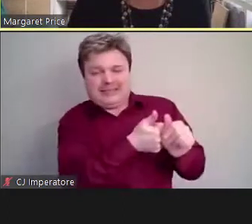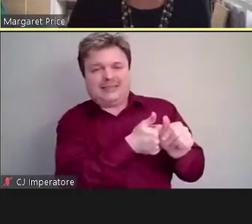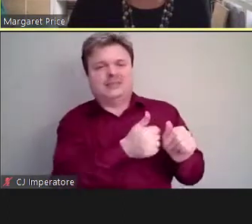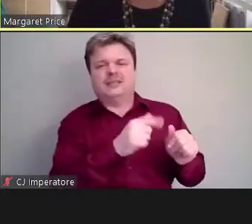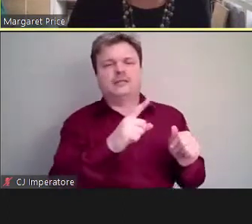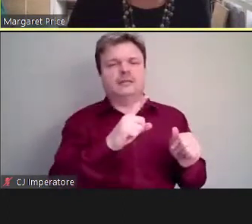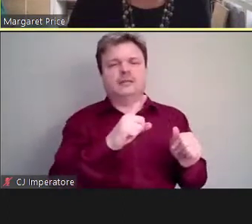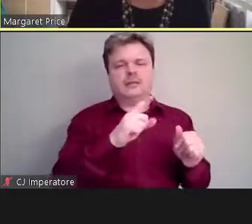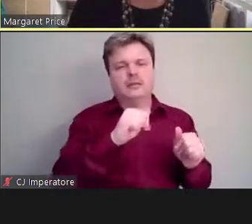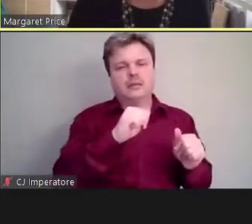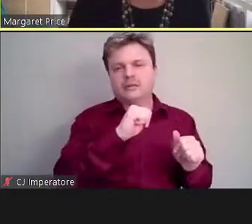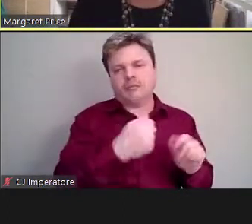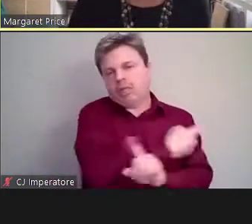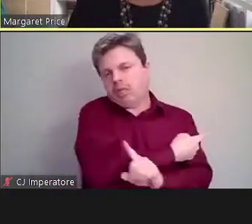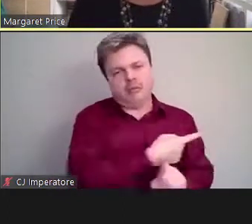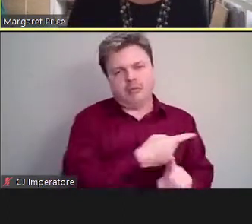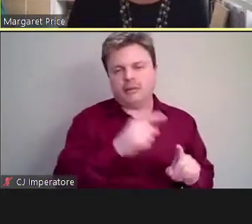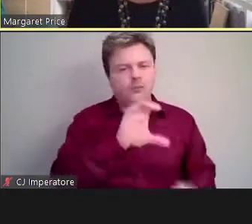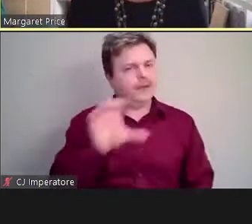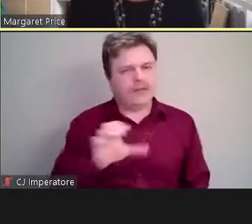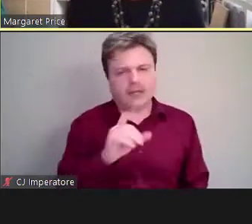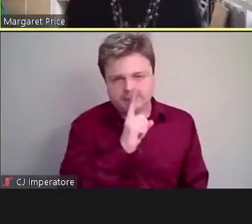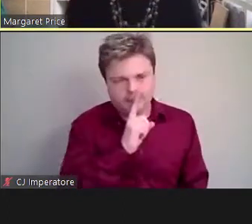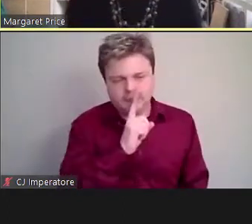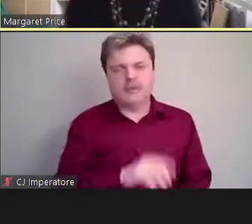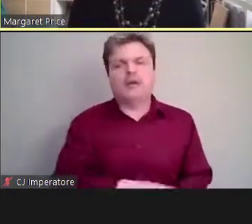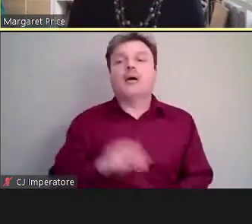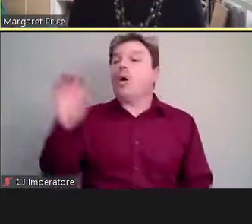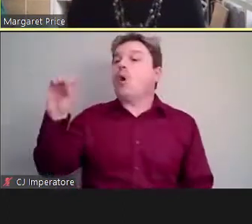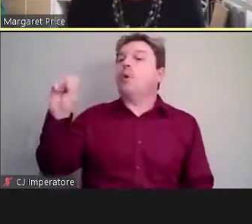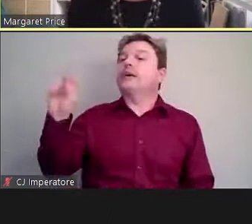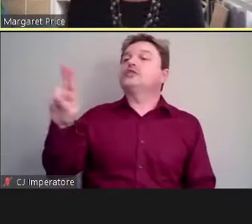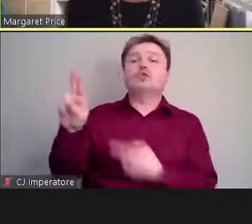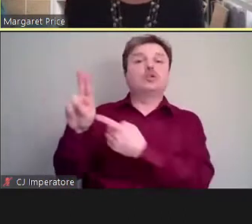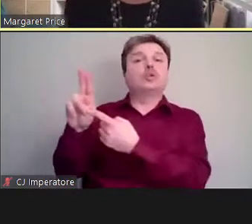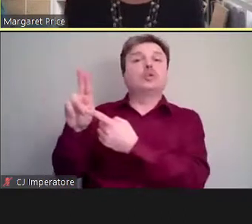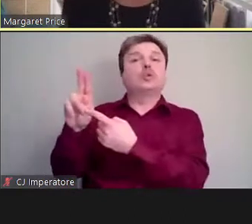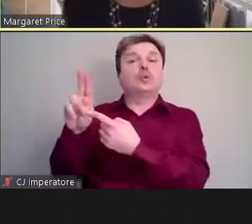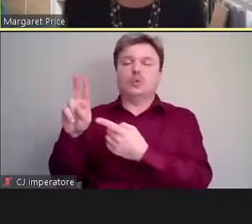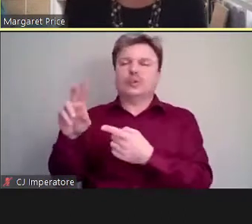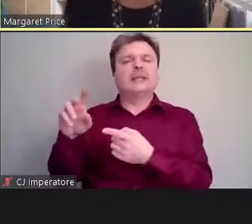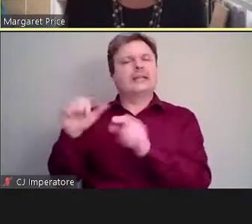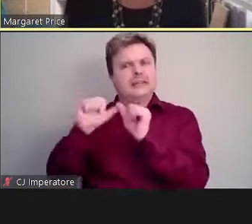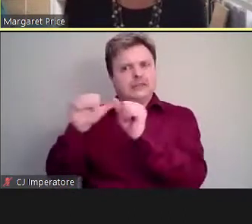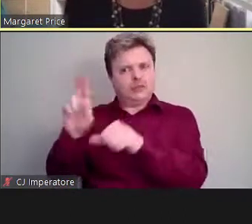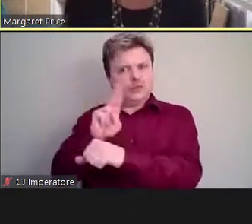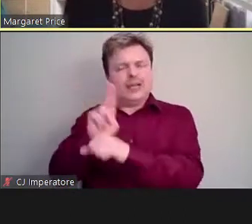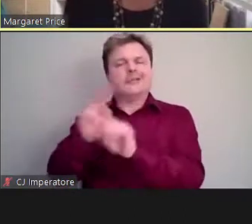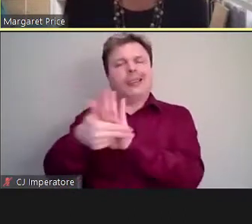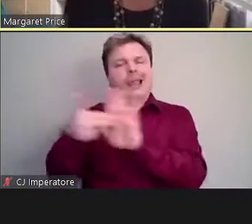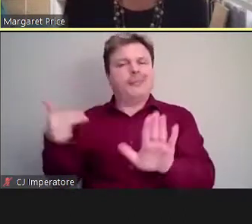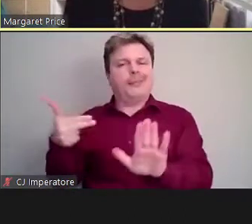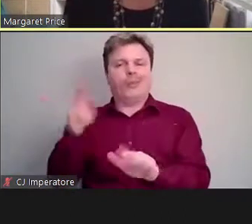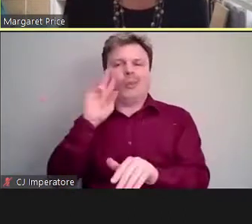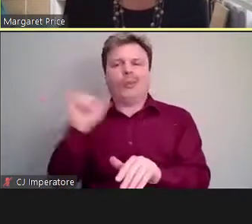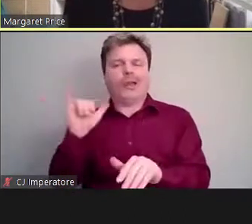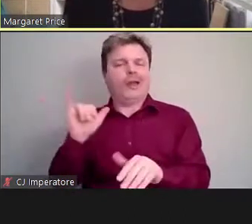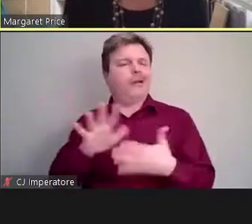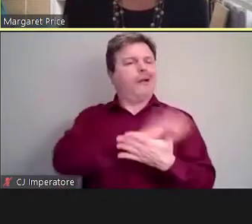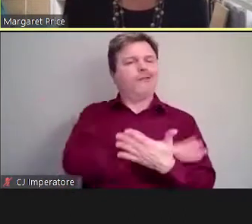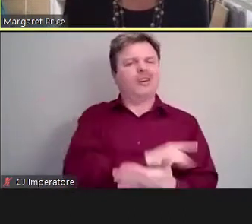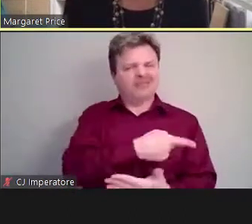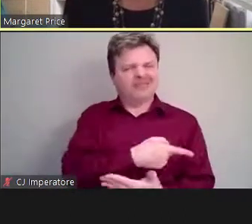function. OSU continues to use it as a label for our counseling services office.